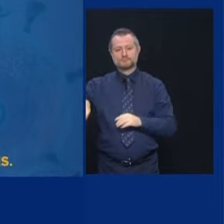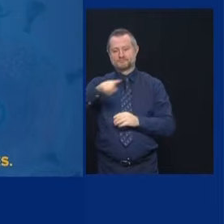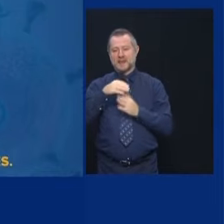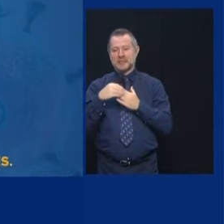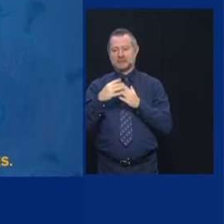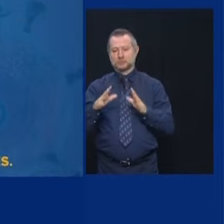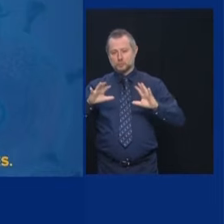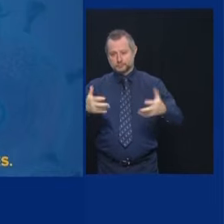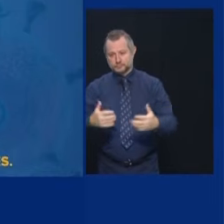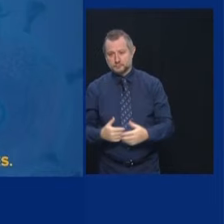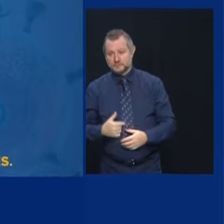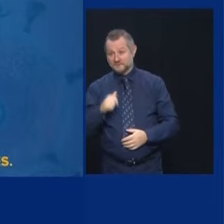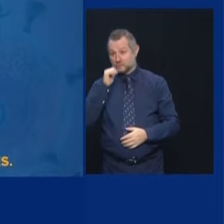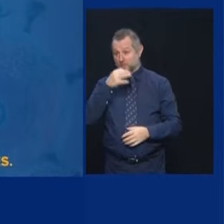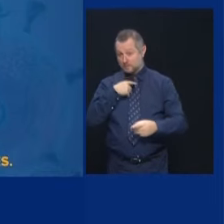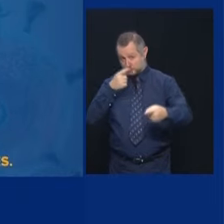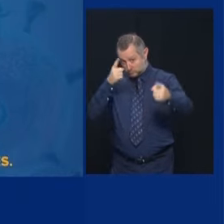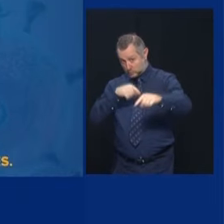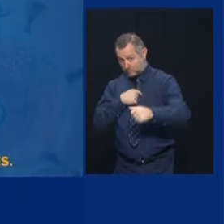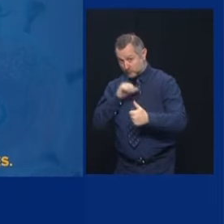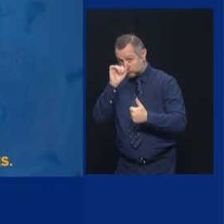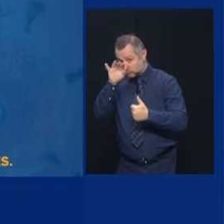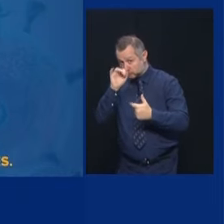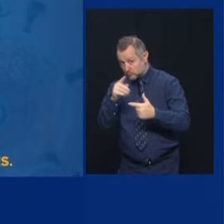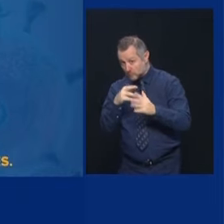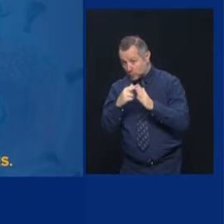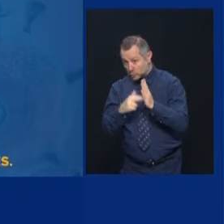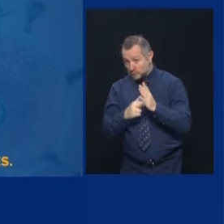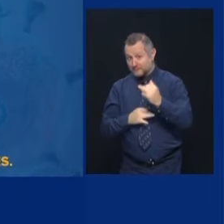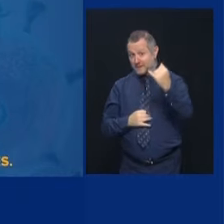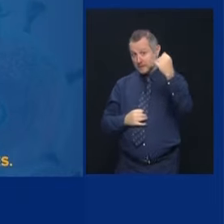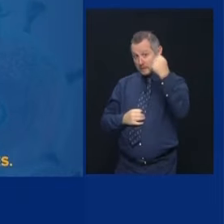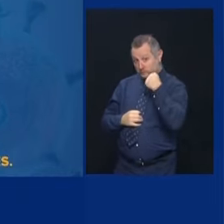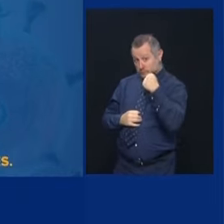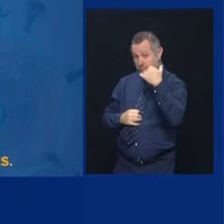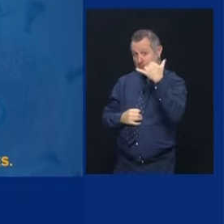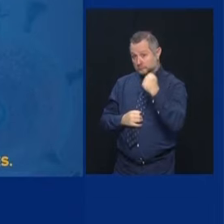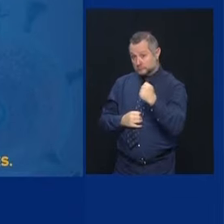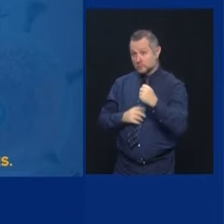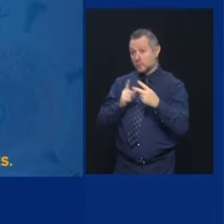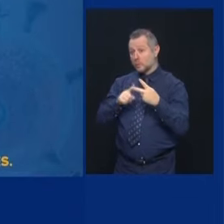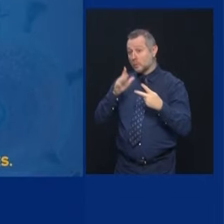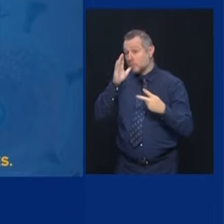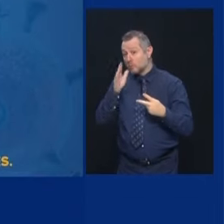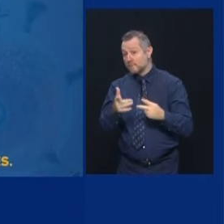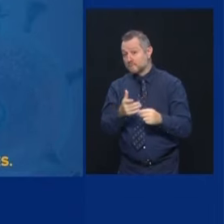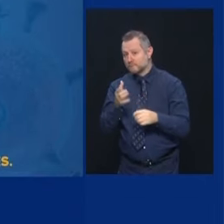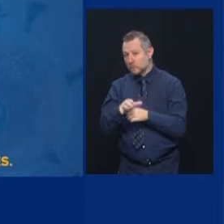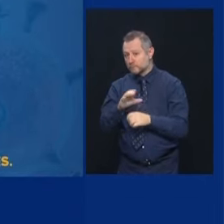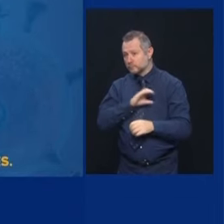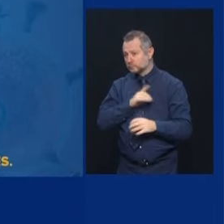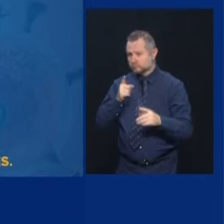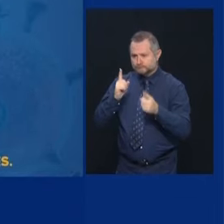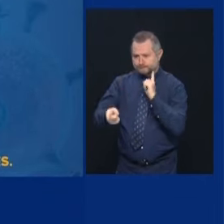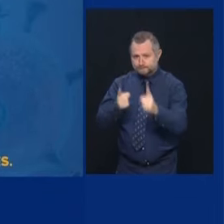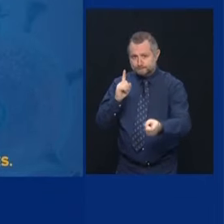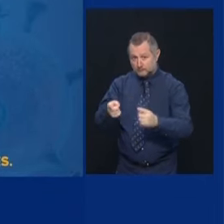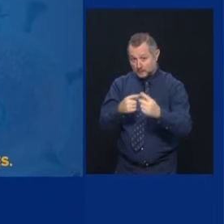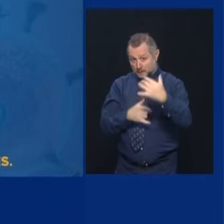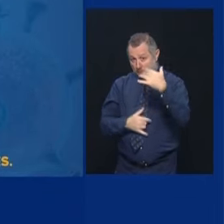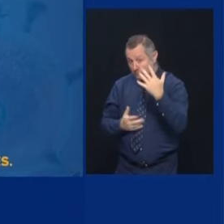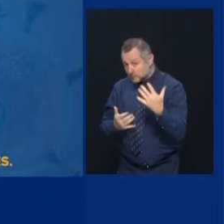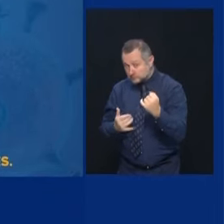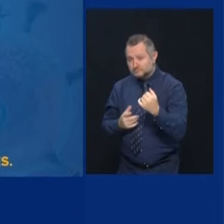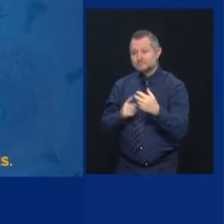agree to live and abide by the rules and advocate compliance. If